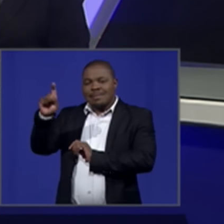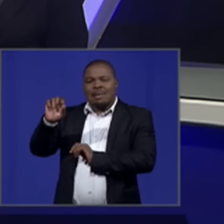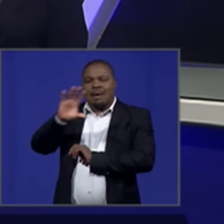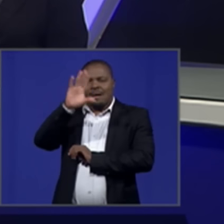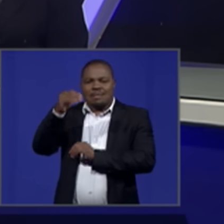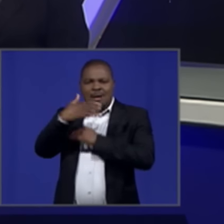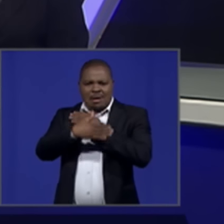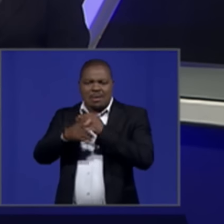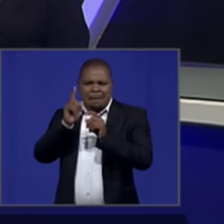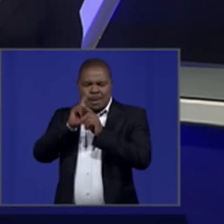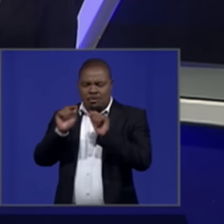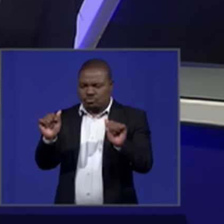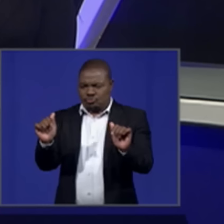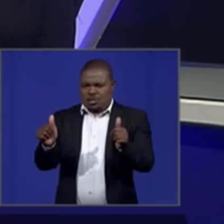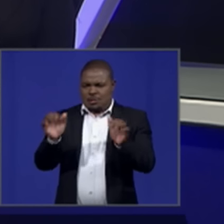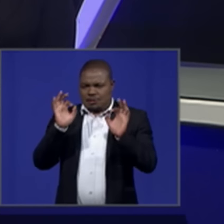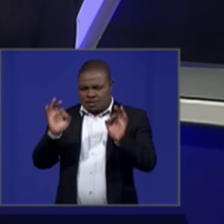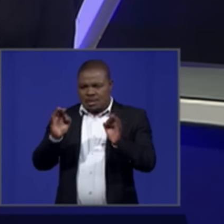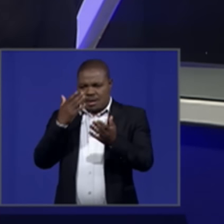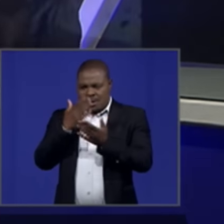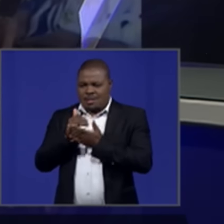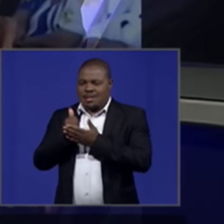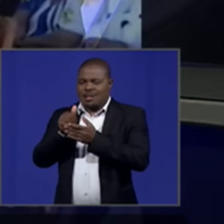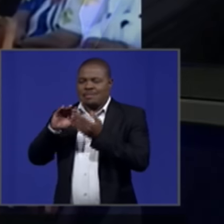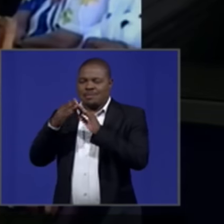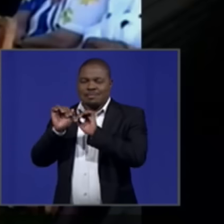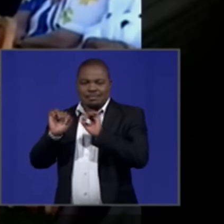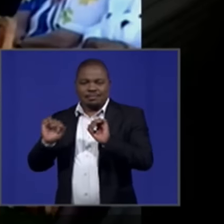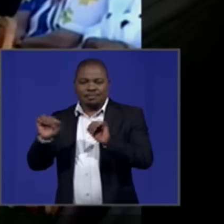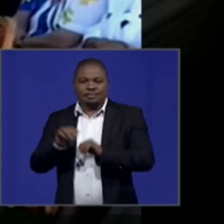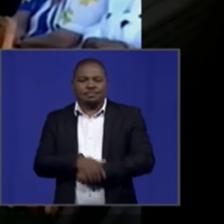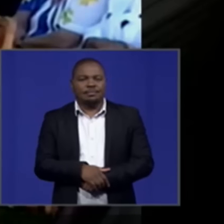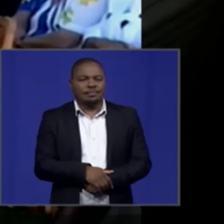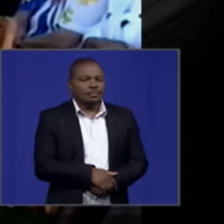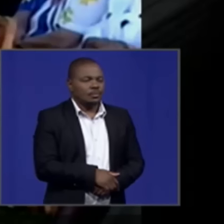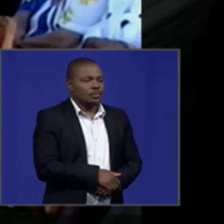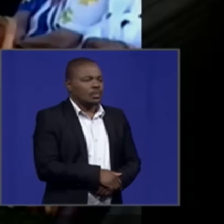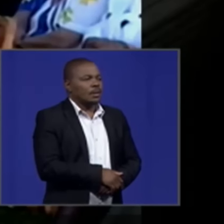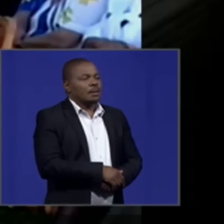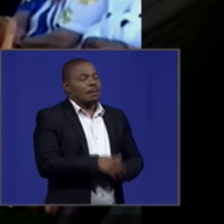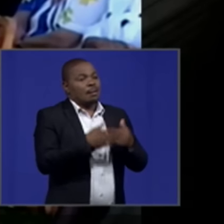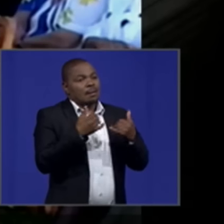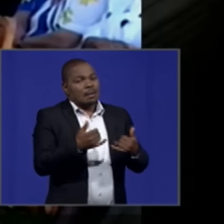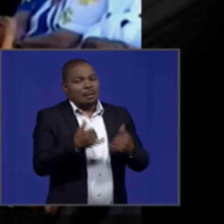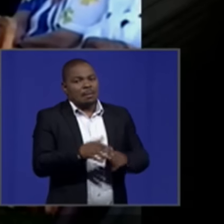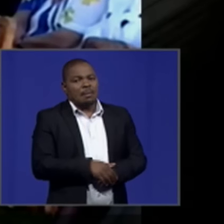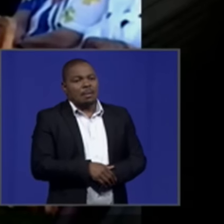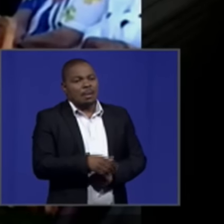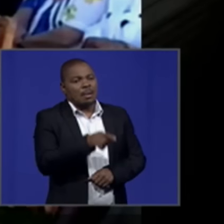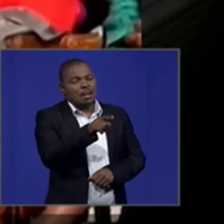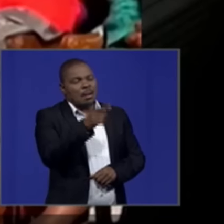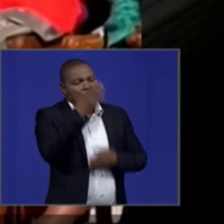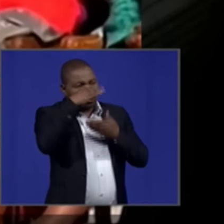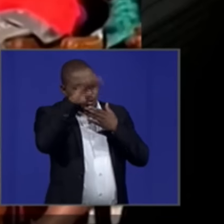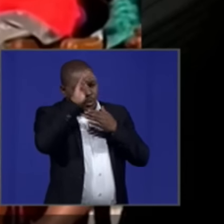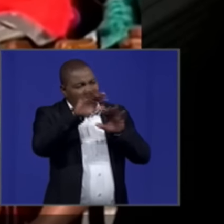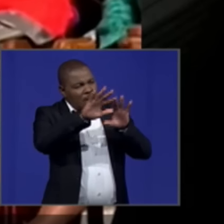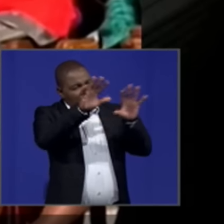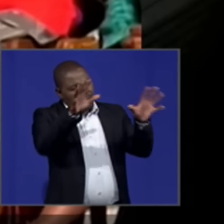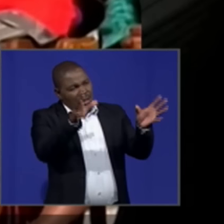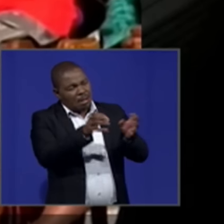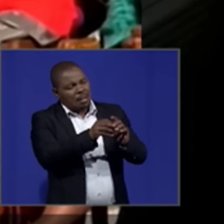Afrika di boemong ba hore ba kgona ho phallela baahi ba dinaha tsa bona. Maikutlo ga jaana jaaka naga ya Botswana ka kakaretso